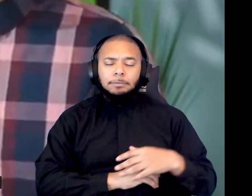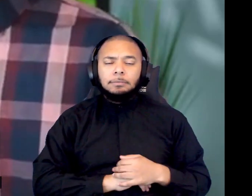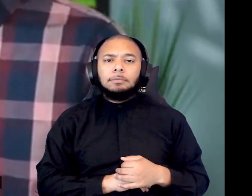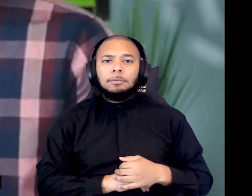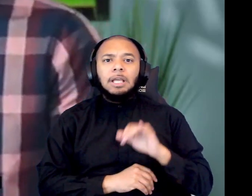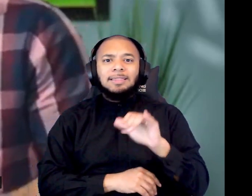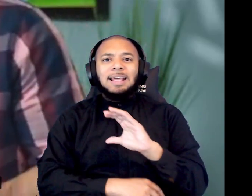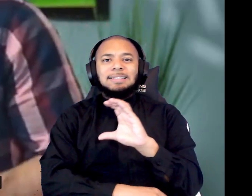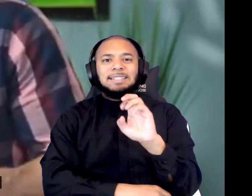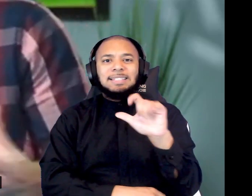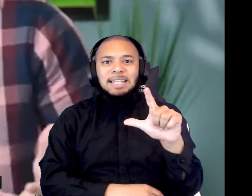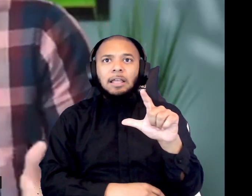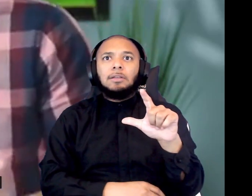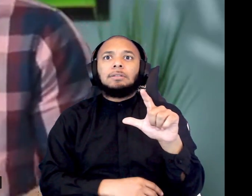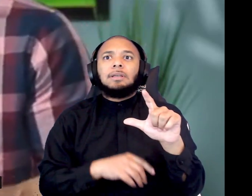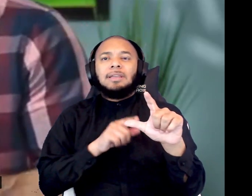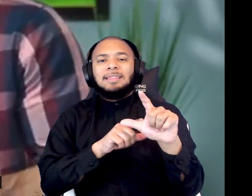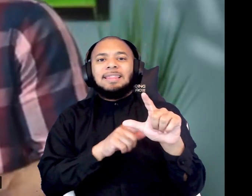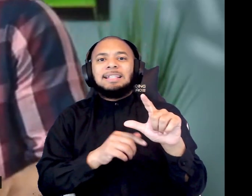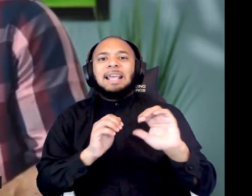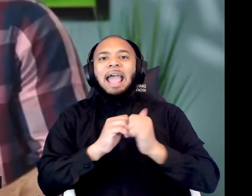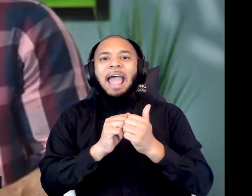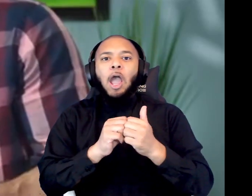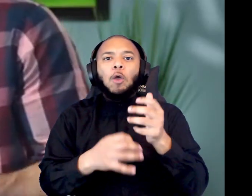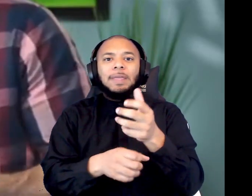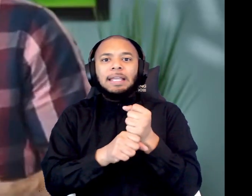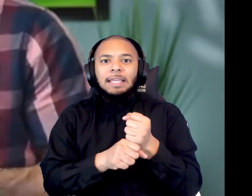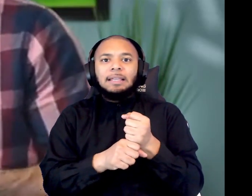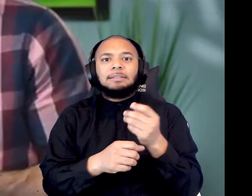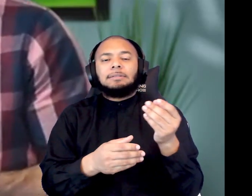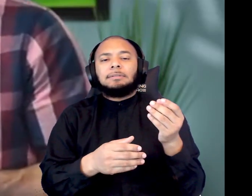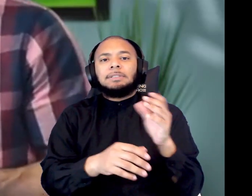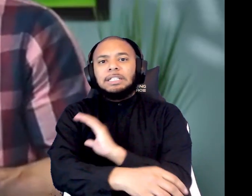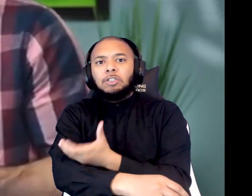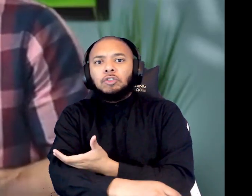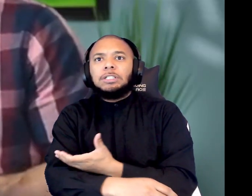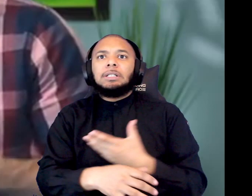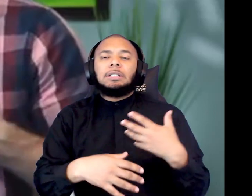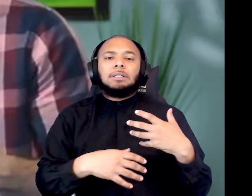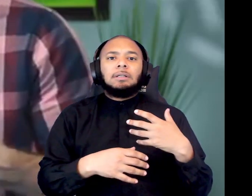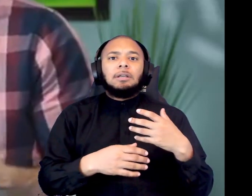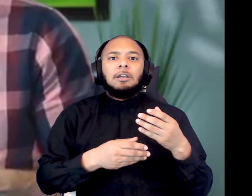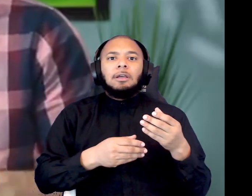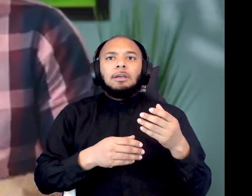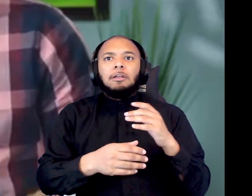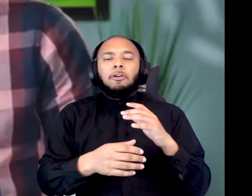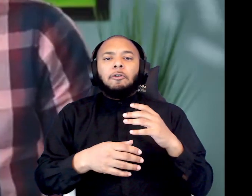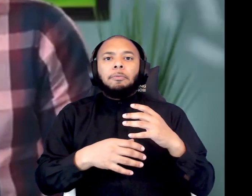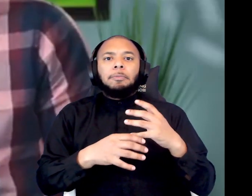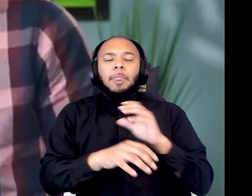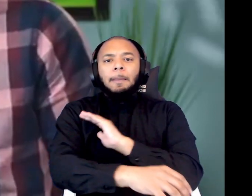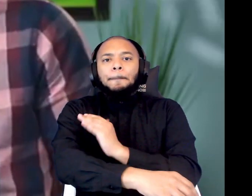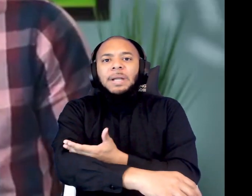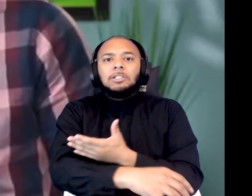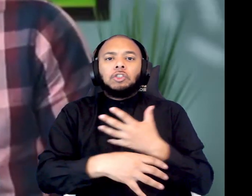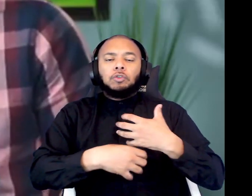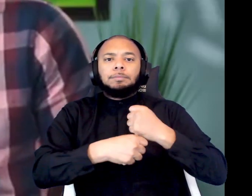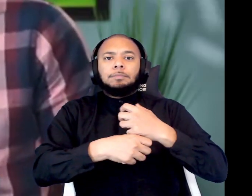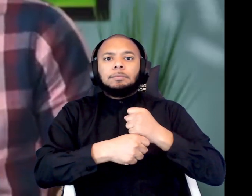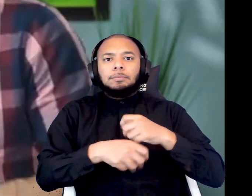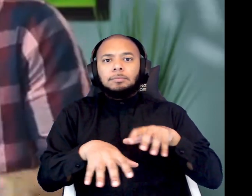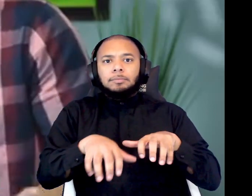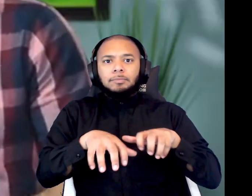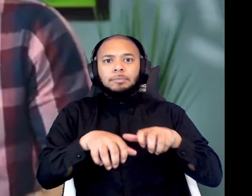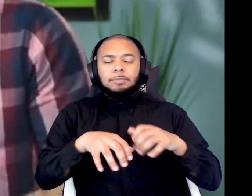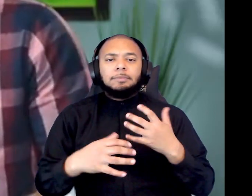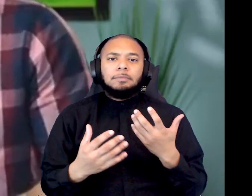cell's energy currency. It's how we do active transport. It's how we do muscle contractions. So again, just another reason why this particular